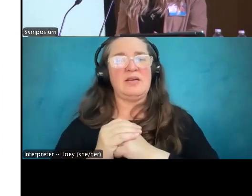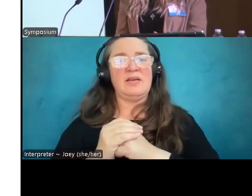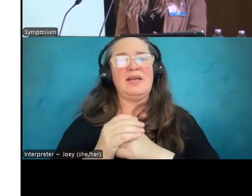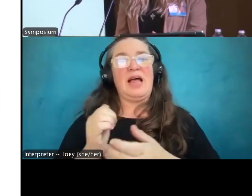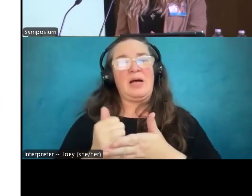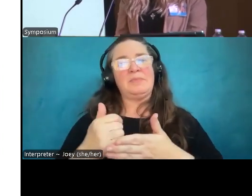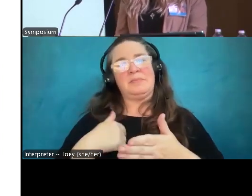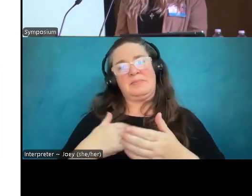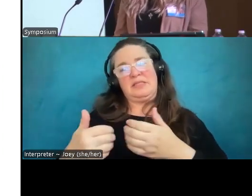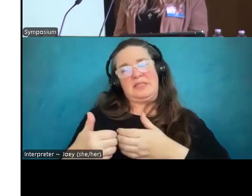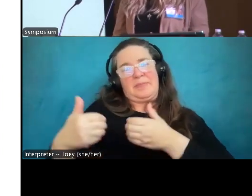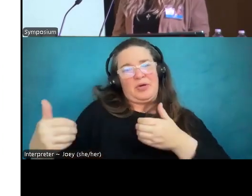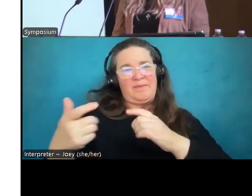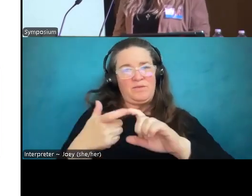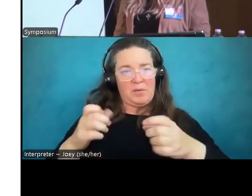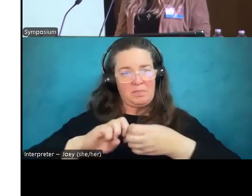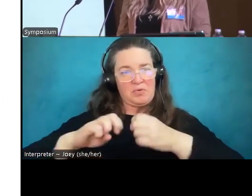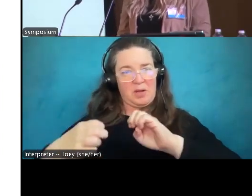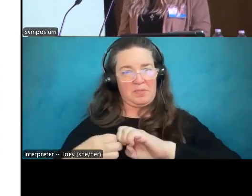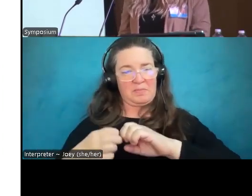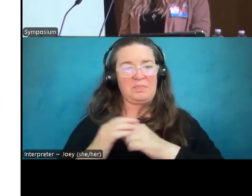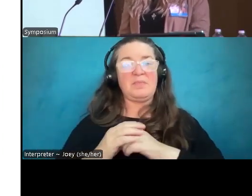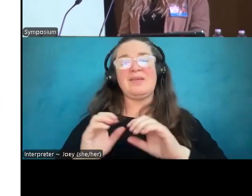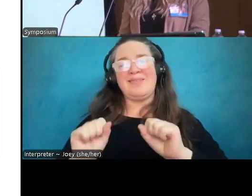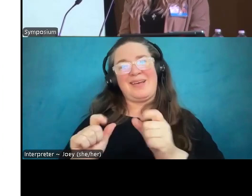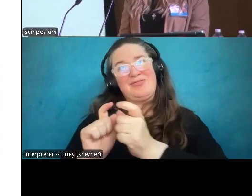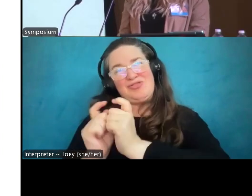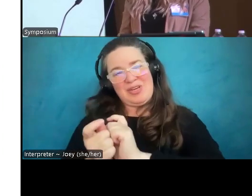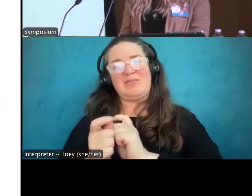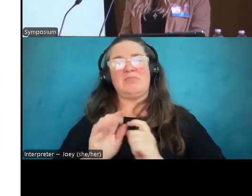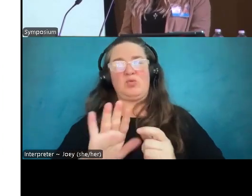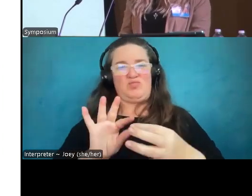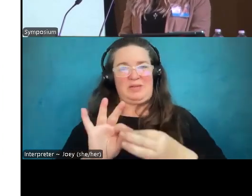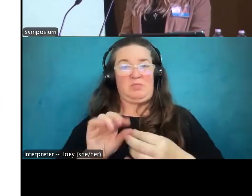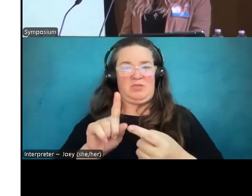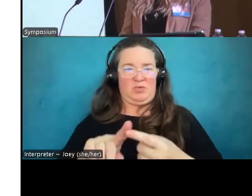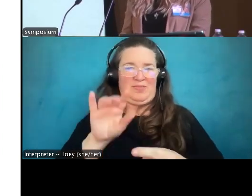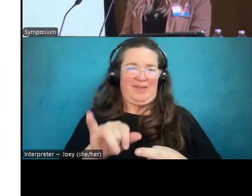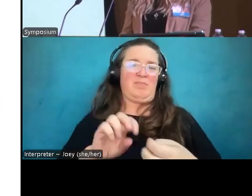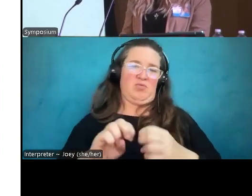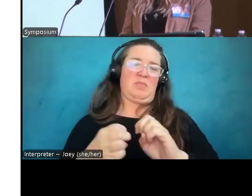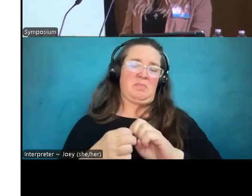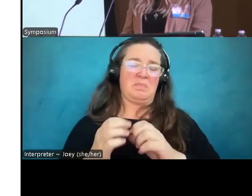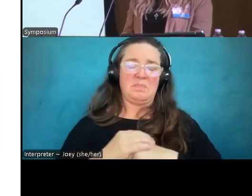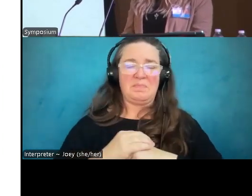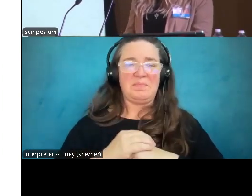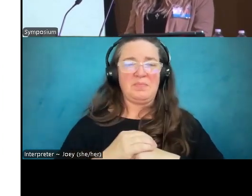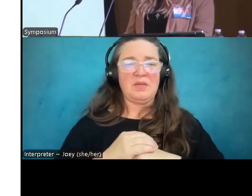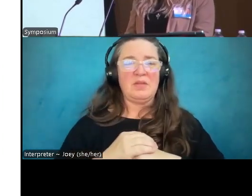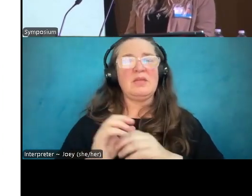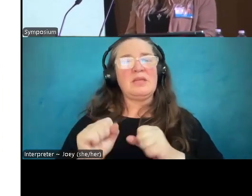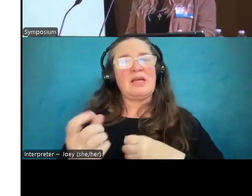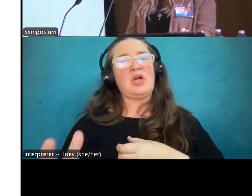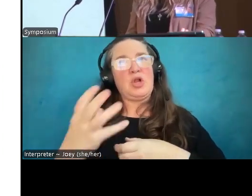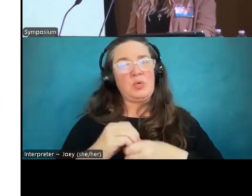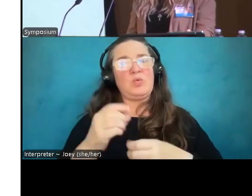yourself from the problem can create opportunity to change your relationship with it. and to expand the focus to include the things that matter most